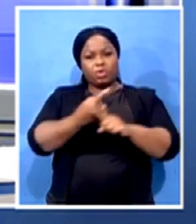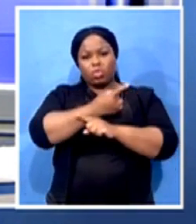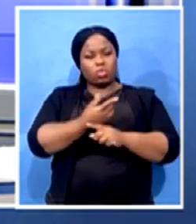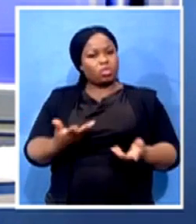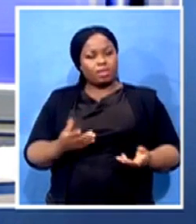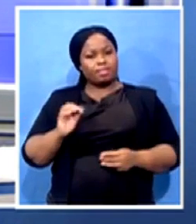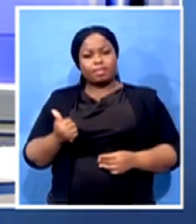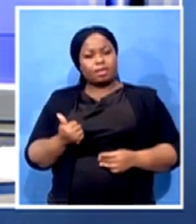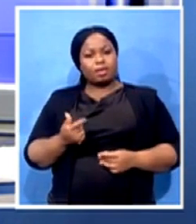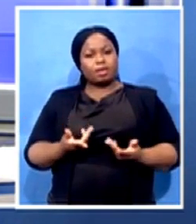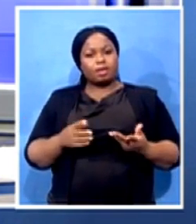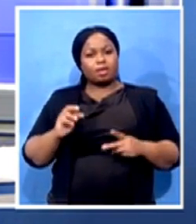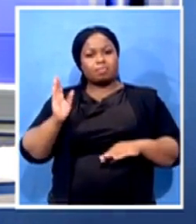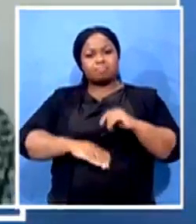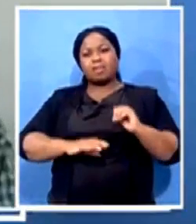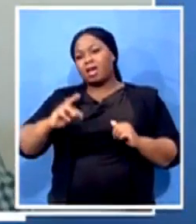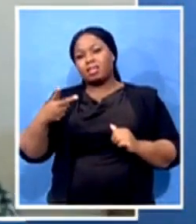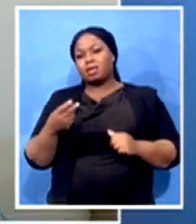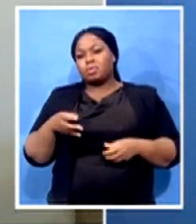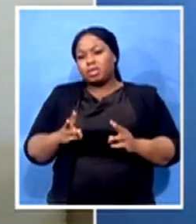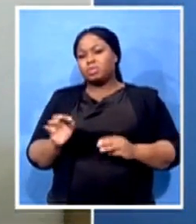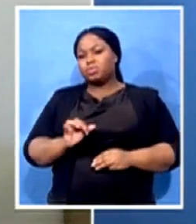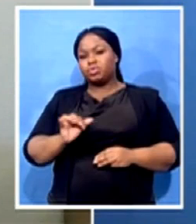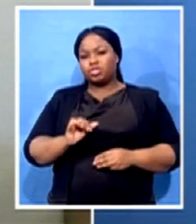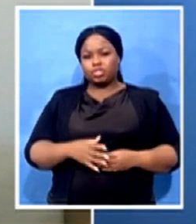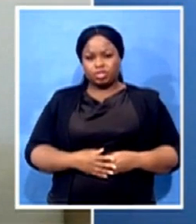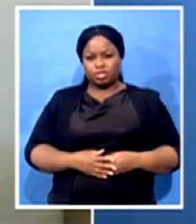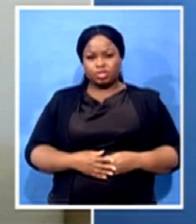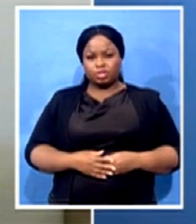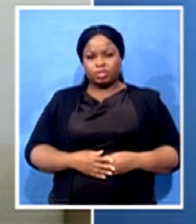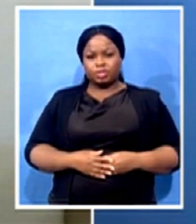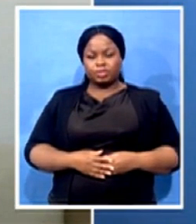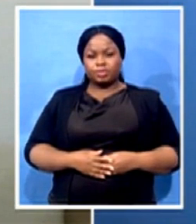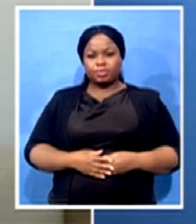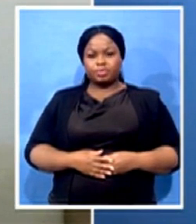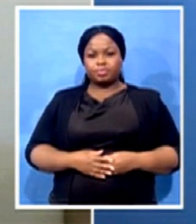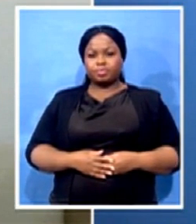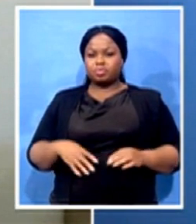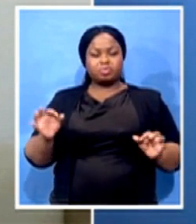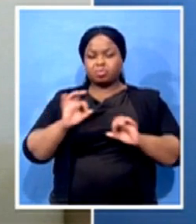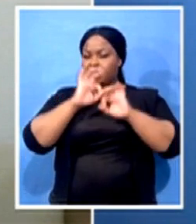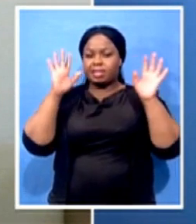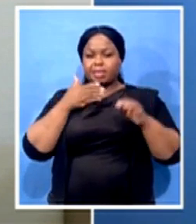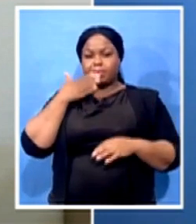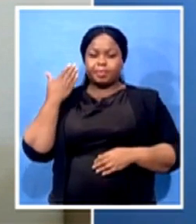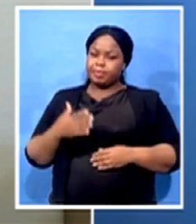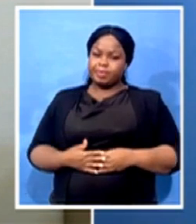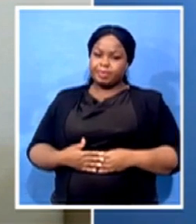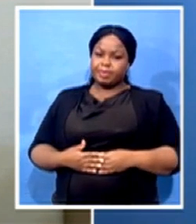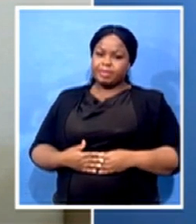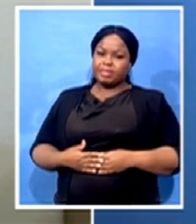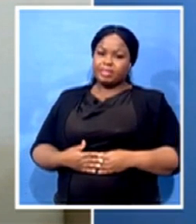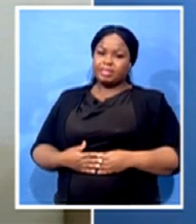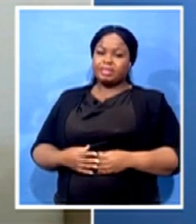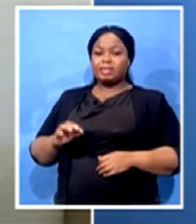Well, the sanctions are not that clear, basically. Then the member states will have to go back in